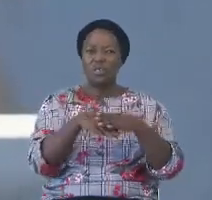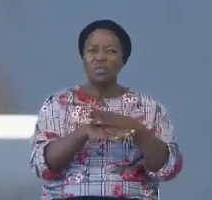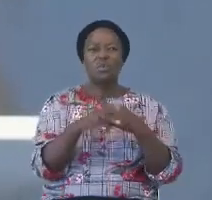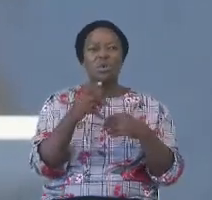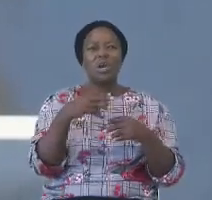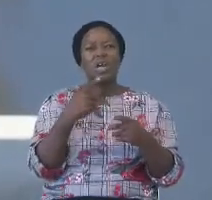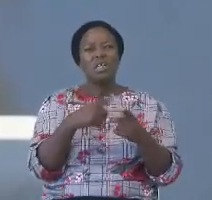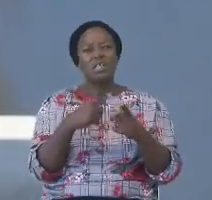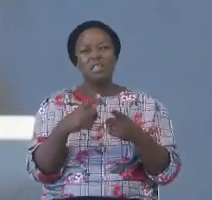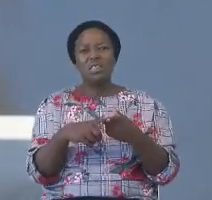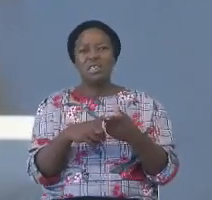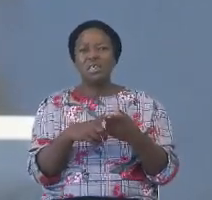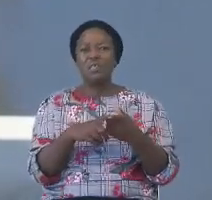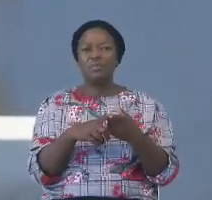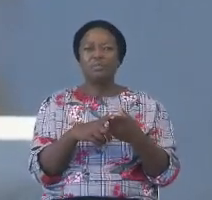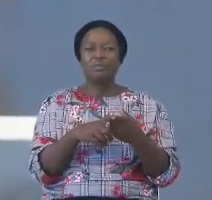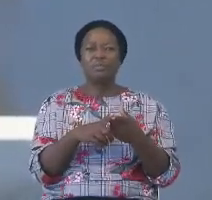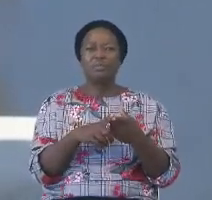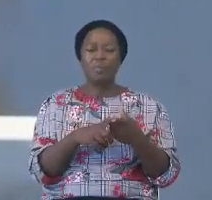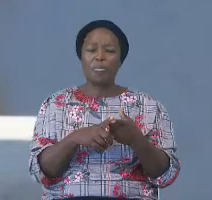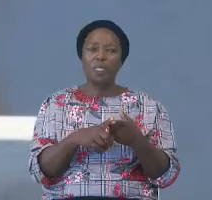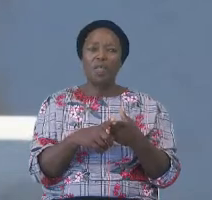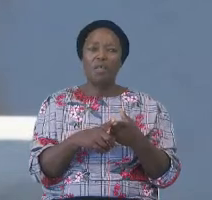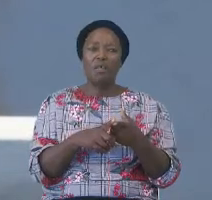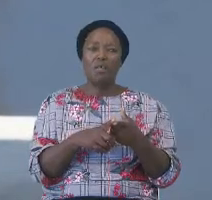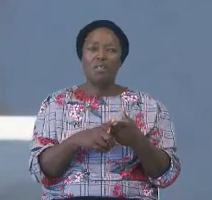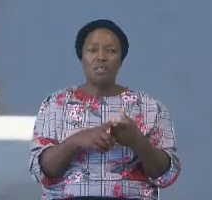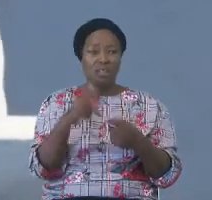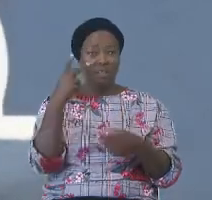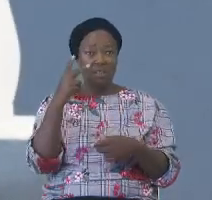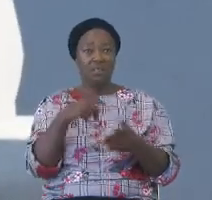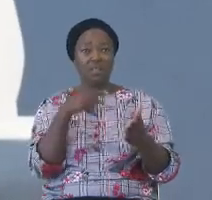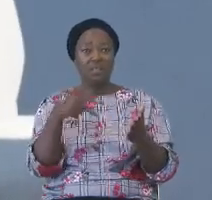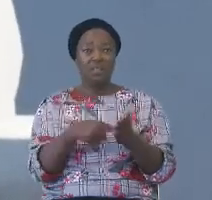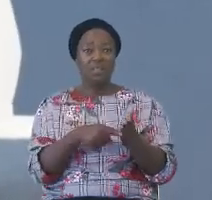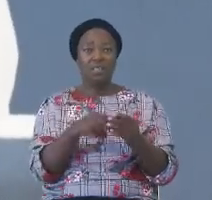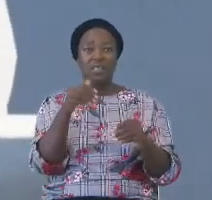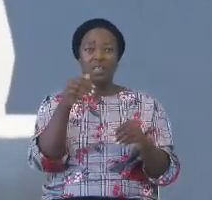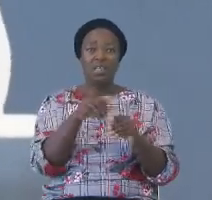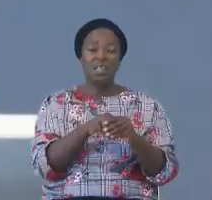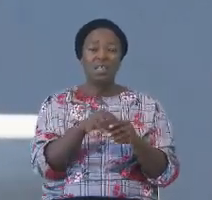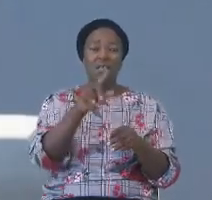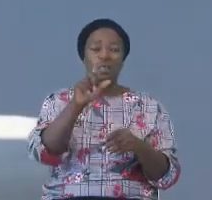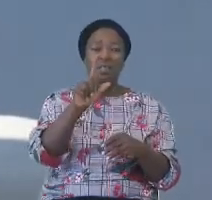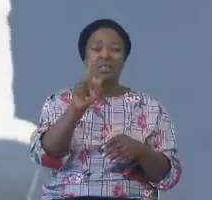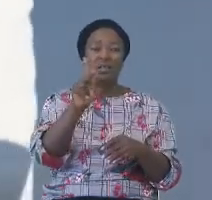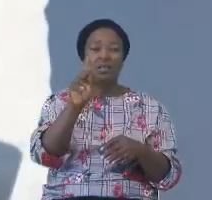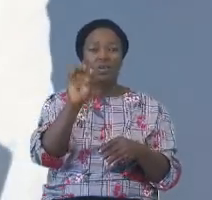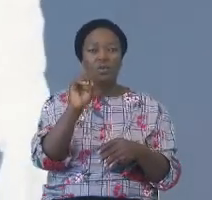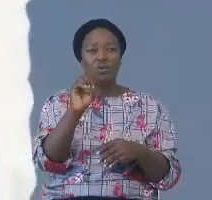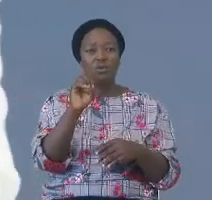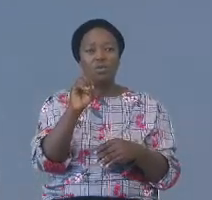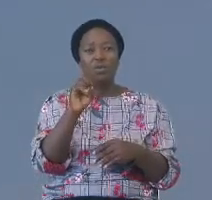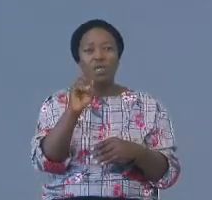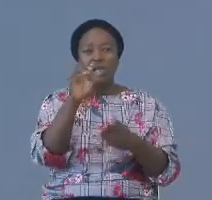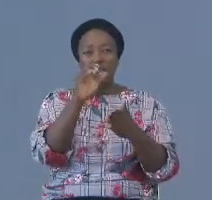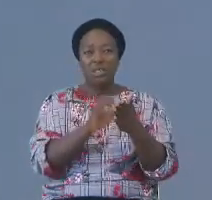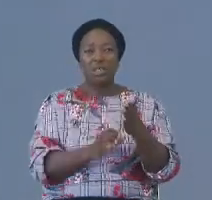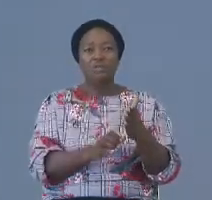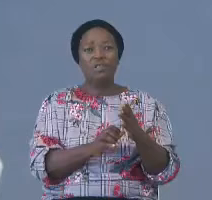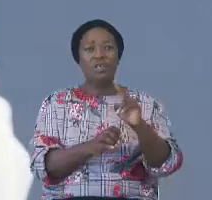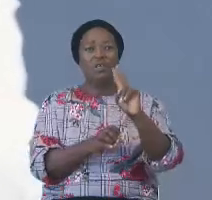of the crime they are committed of the sin he had committed and now look at